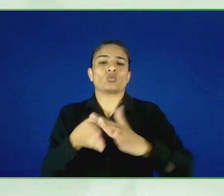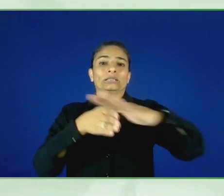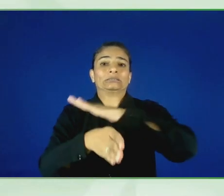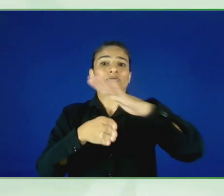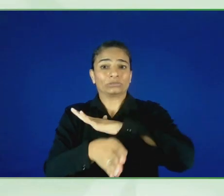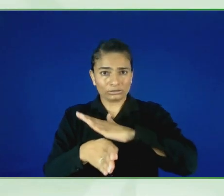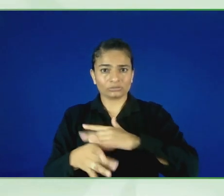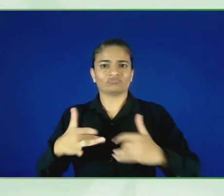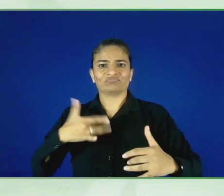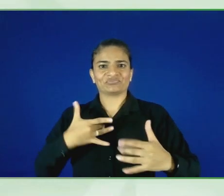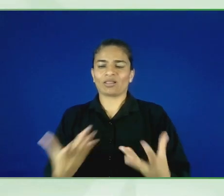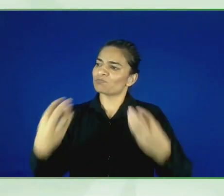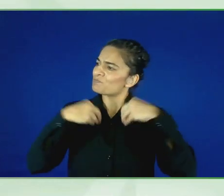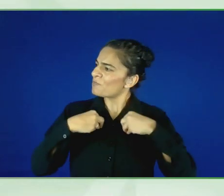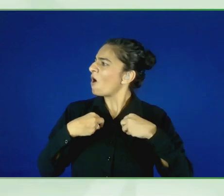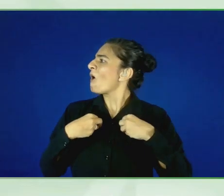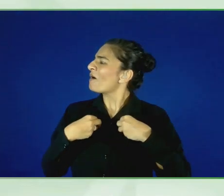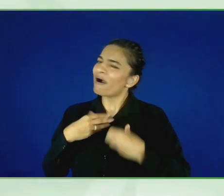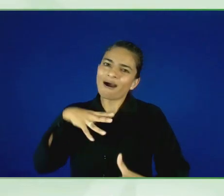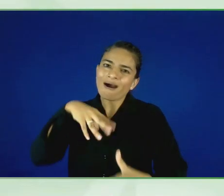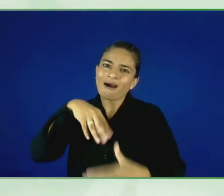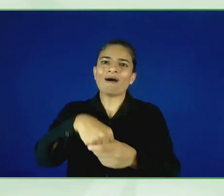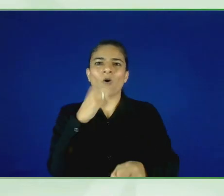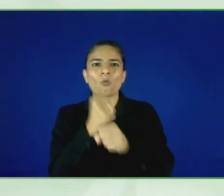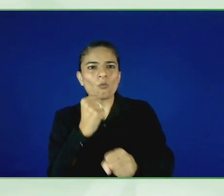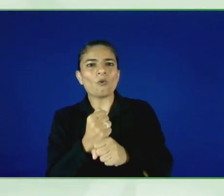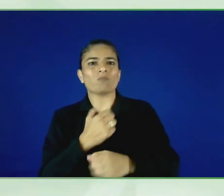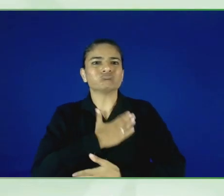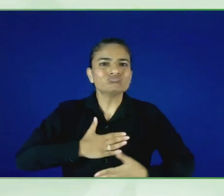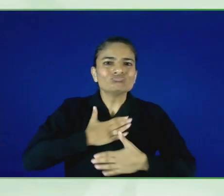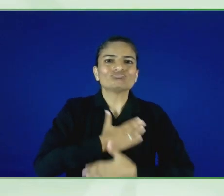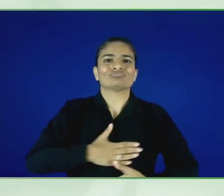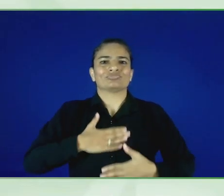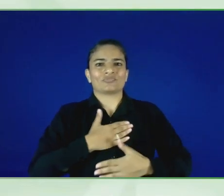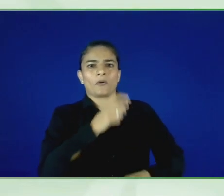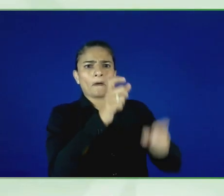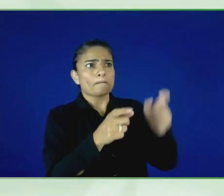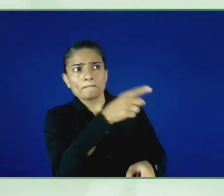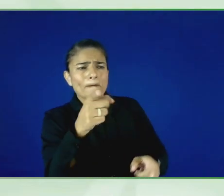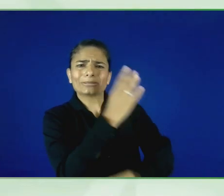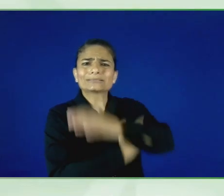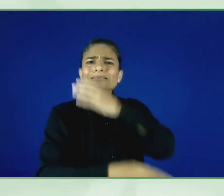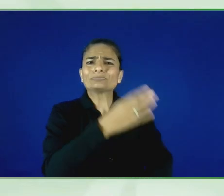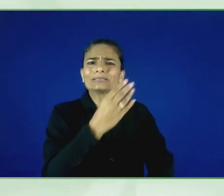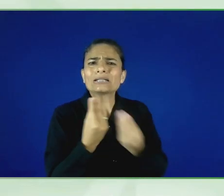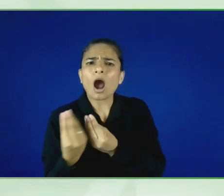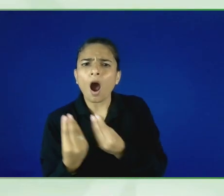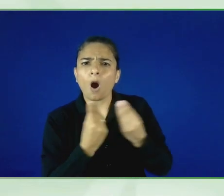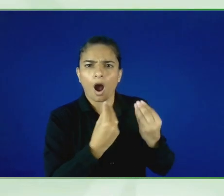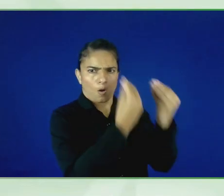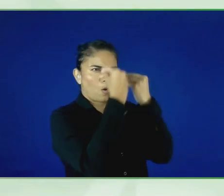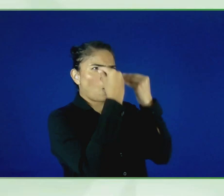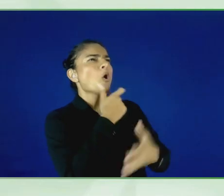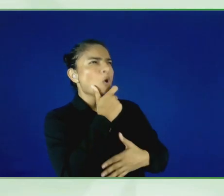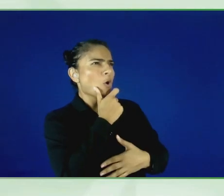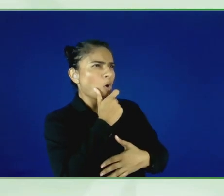disability etiquette training or other more social practices that we are able to embed. So lastly here, I